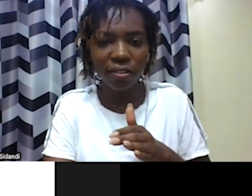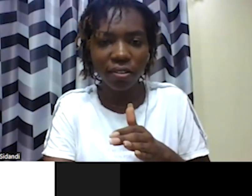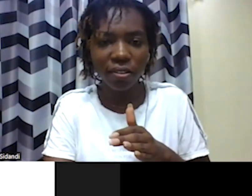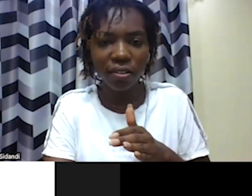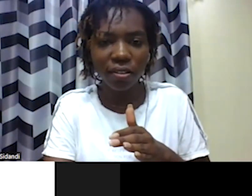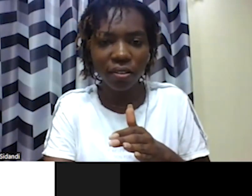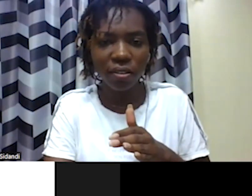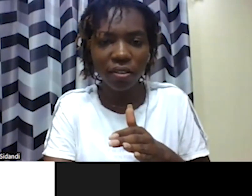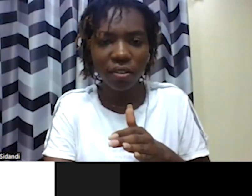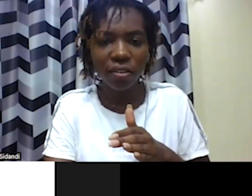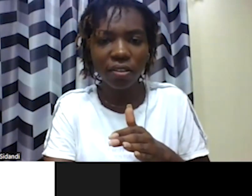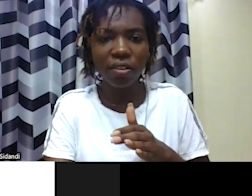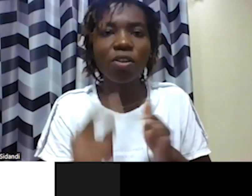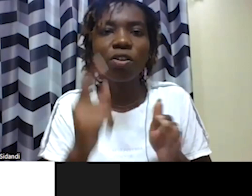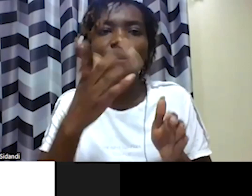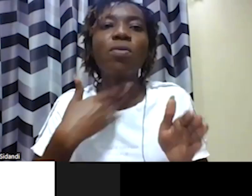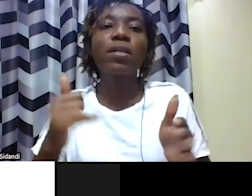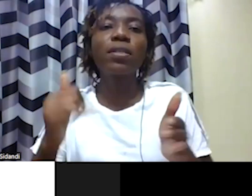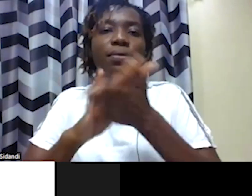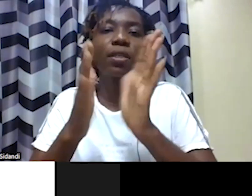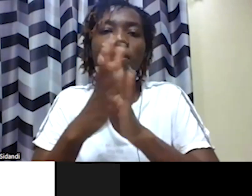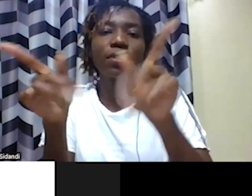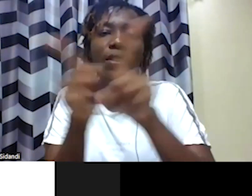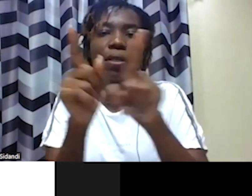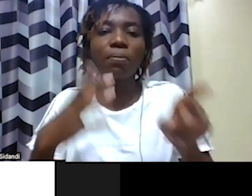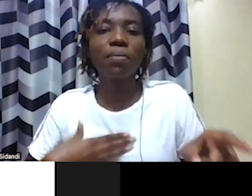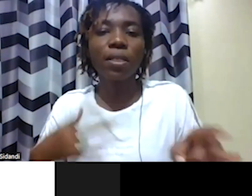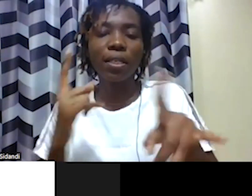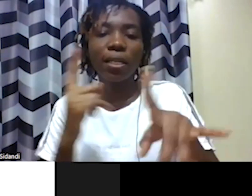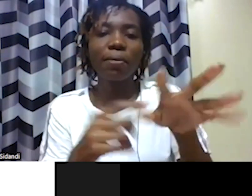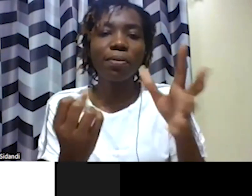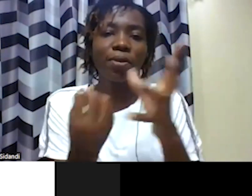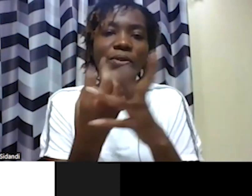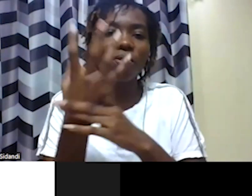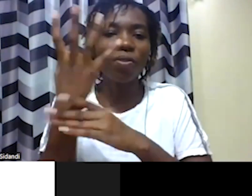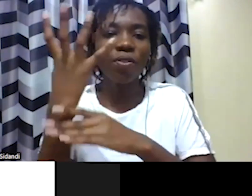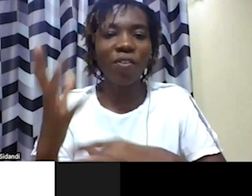Grace, you said you want to be like me when you grow up.